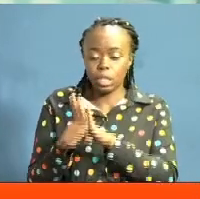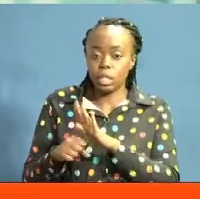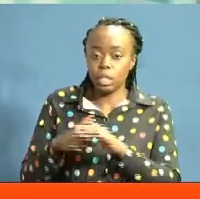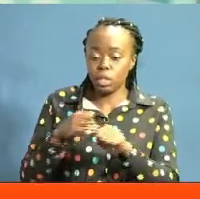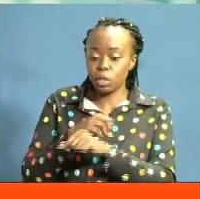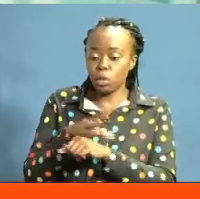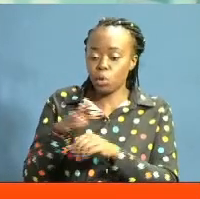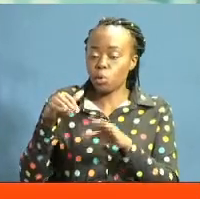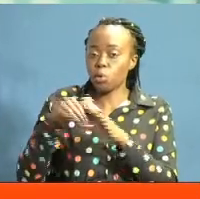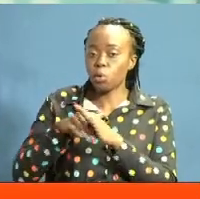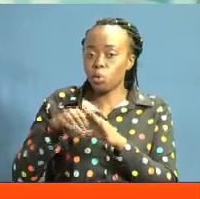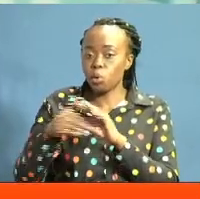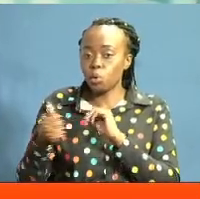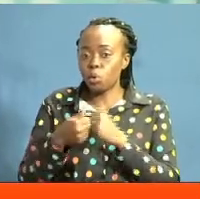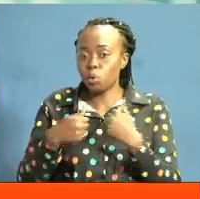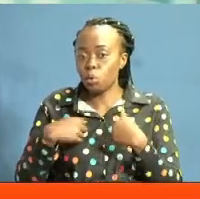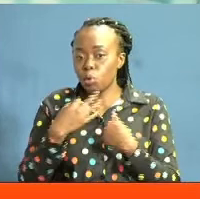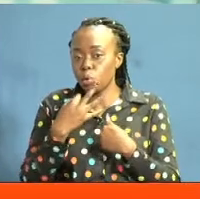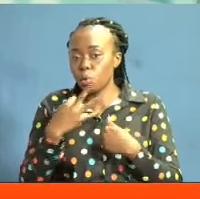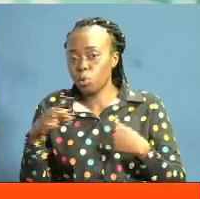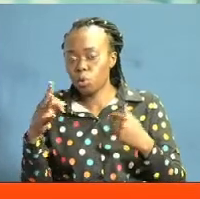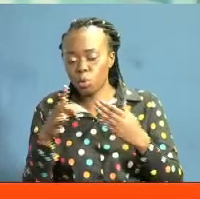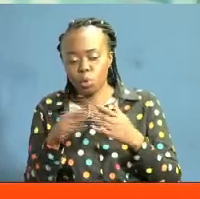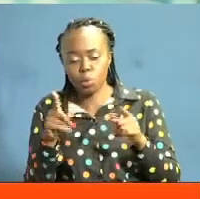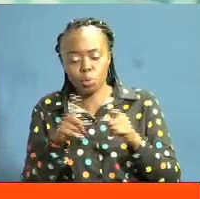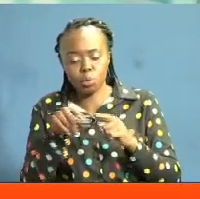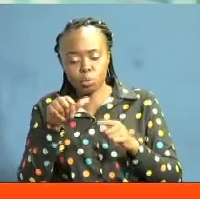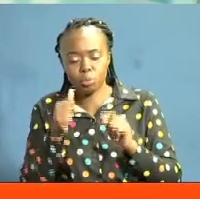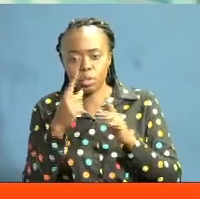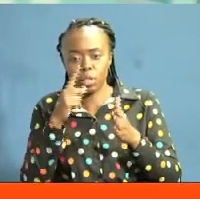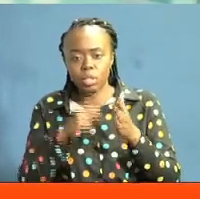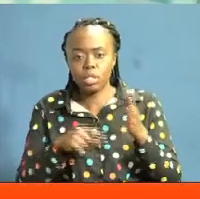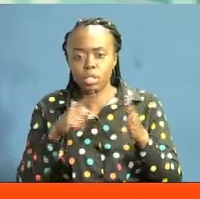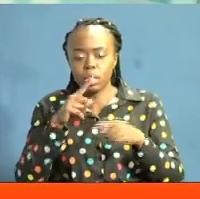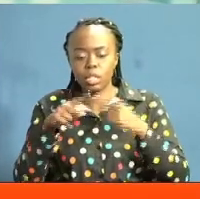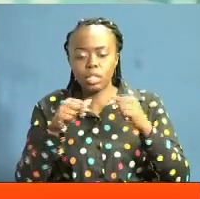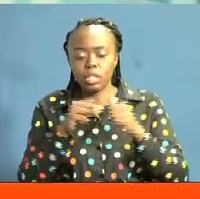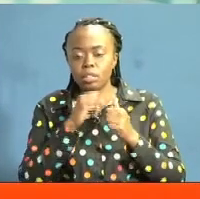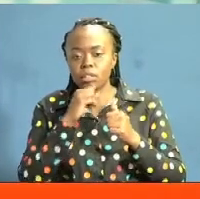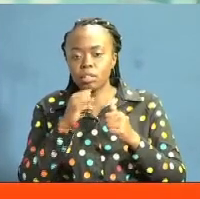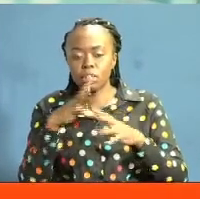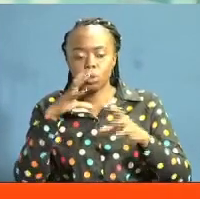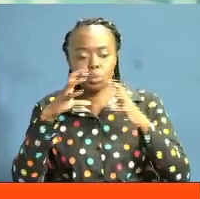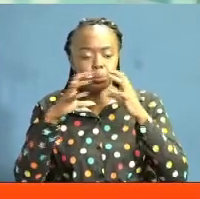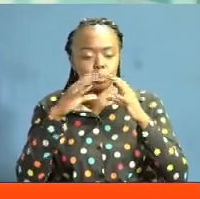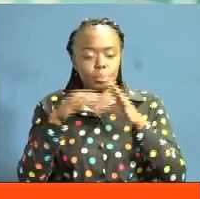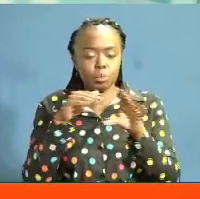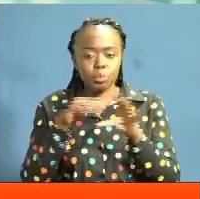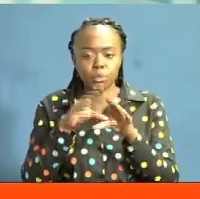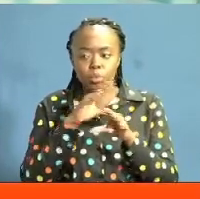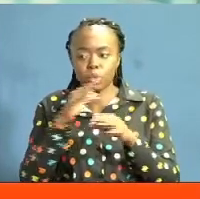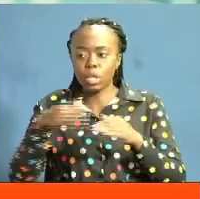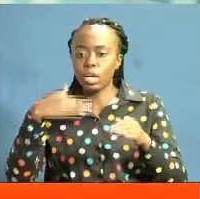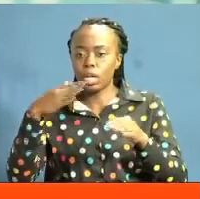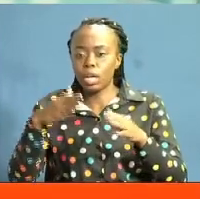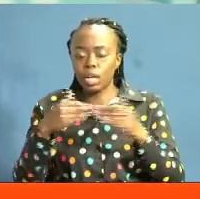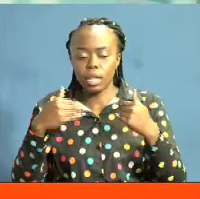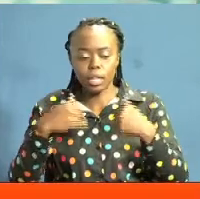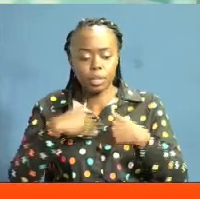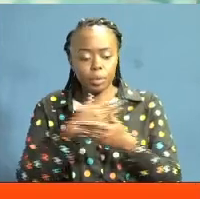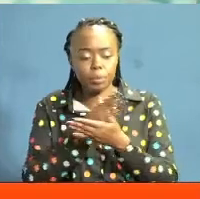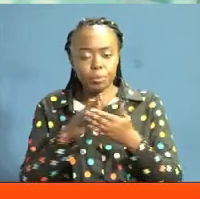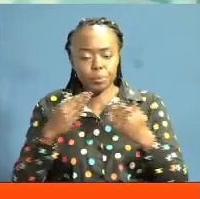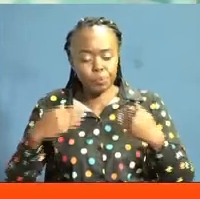you into the dungeon of hurting others. Mm-hmm. What you need to do is speak out, and there'll always be somebody that you